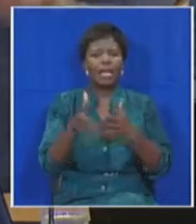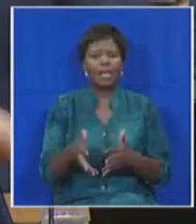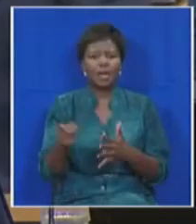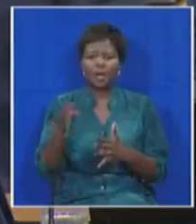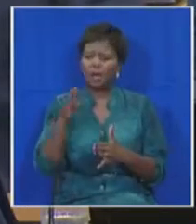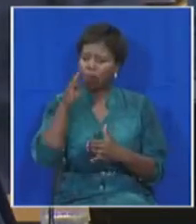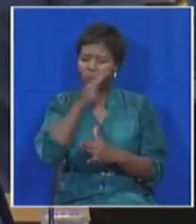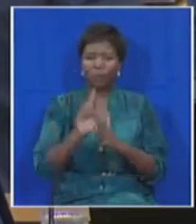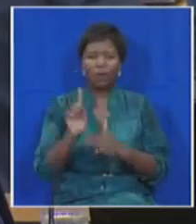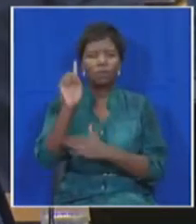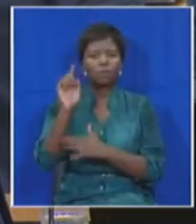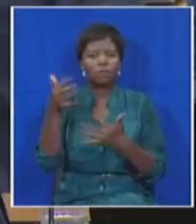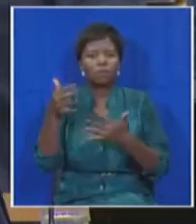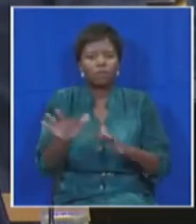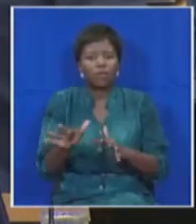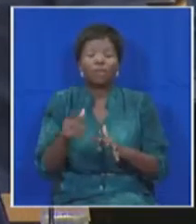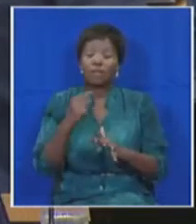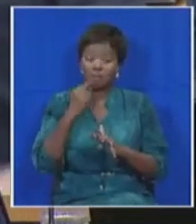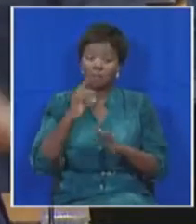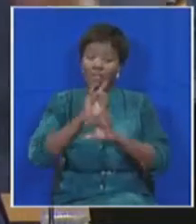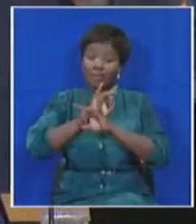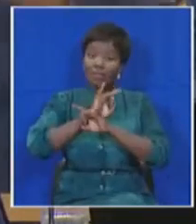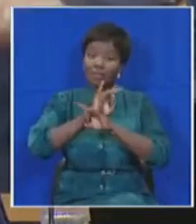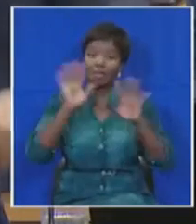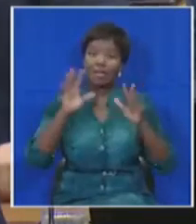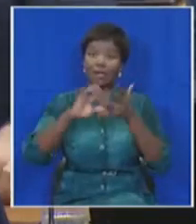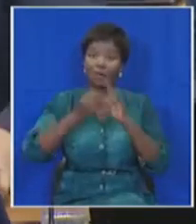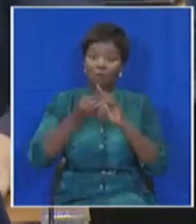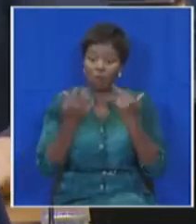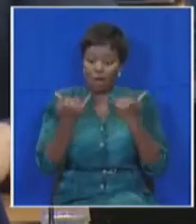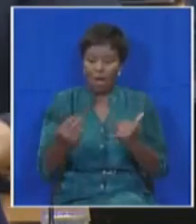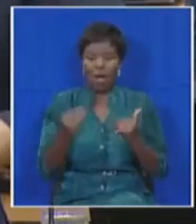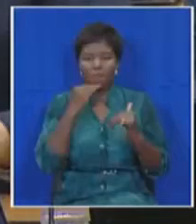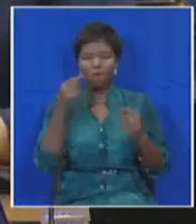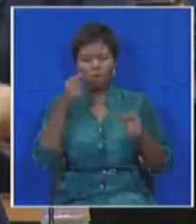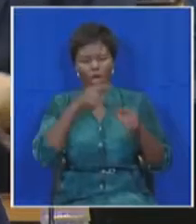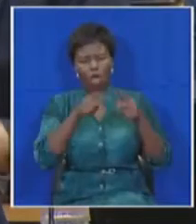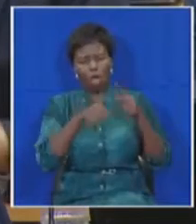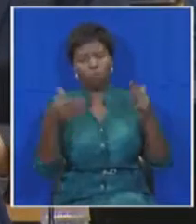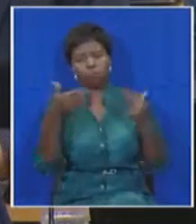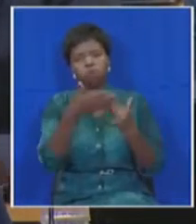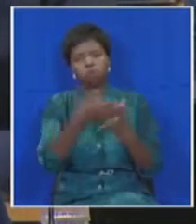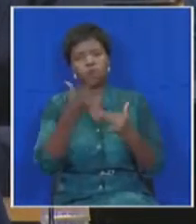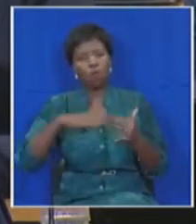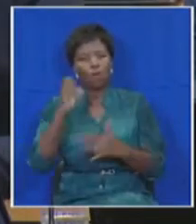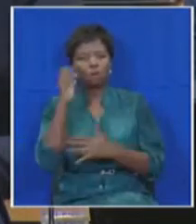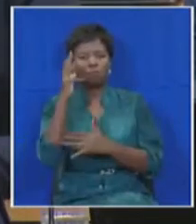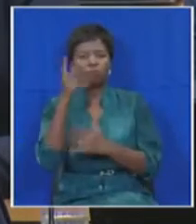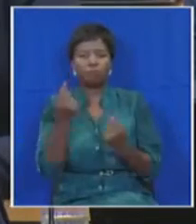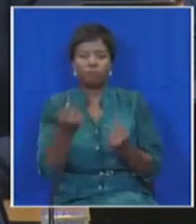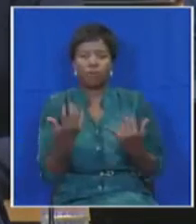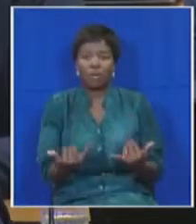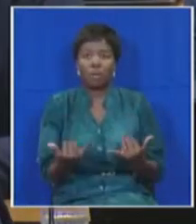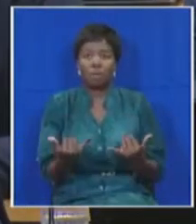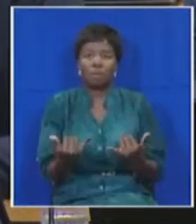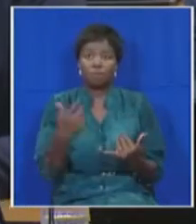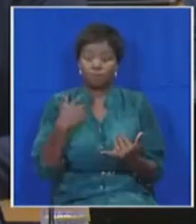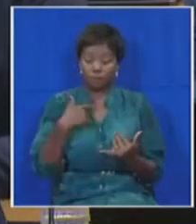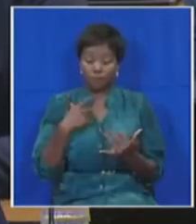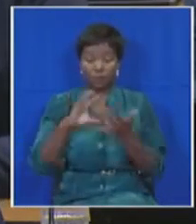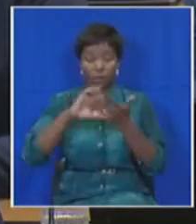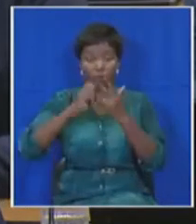order. It's very, very clear that they are using vexatious points of orders to disrupt the Speaker. When the opposition